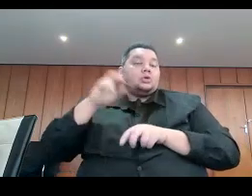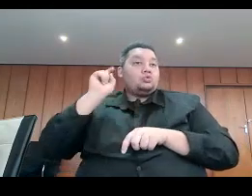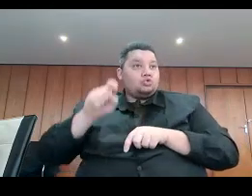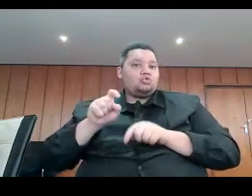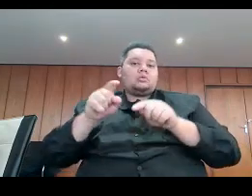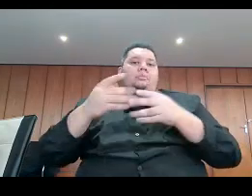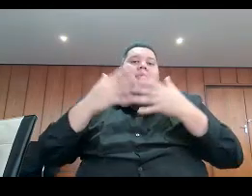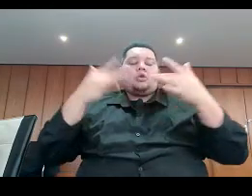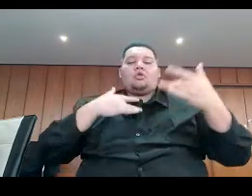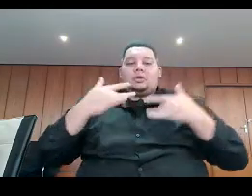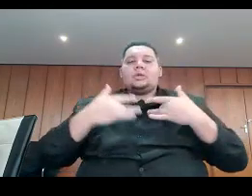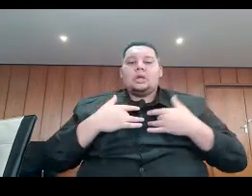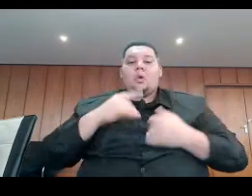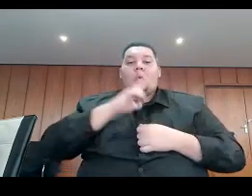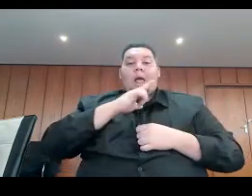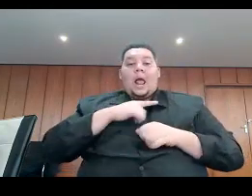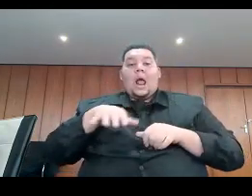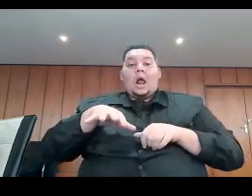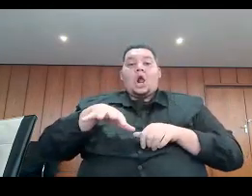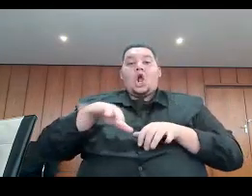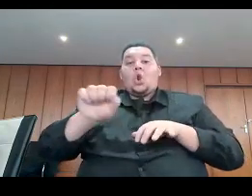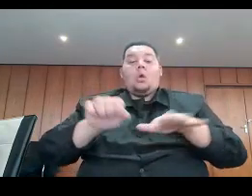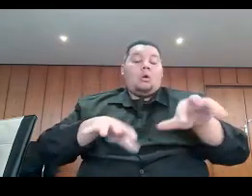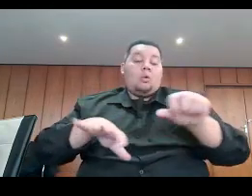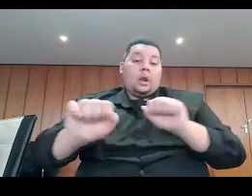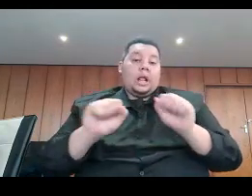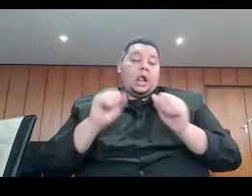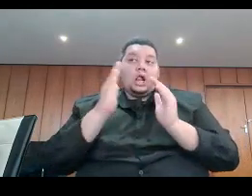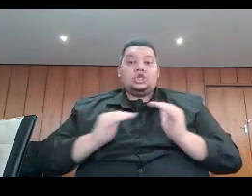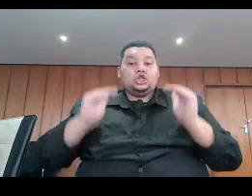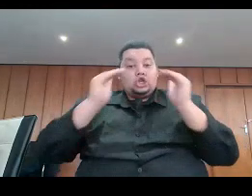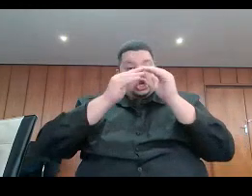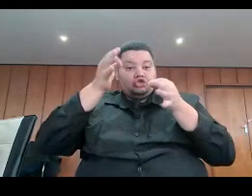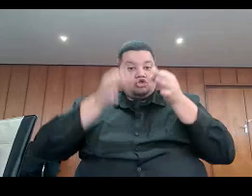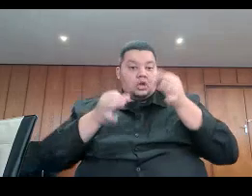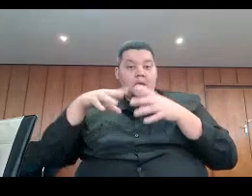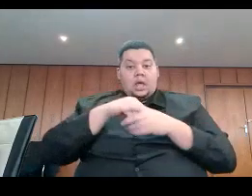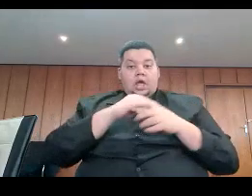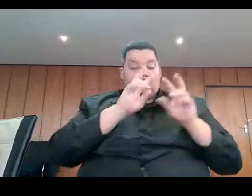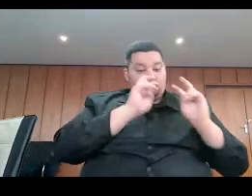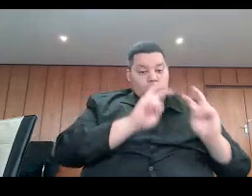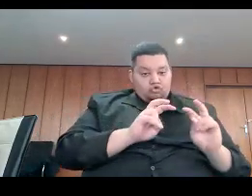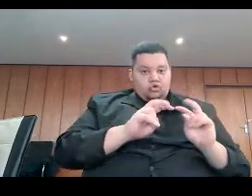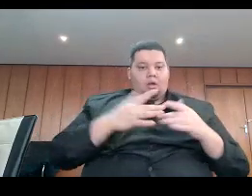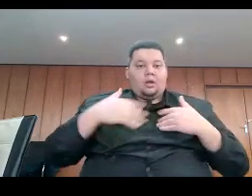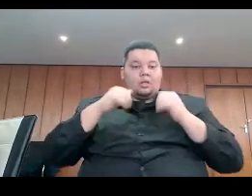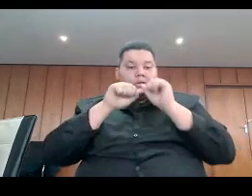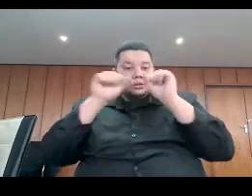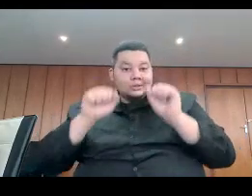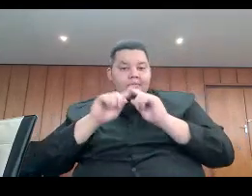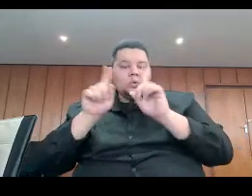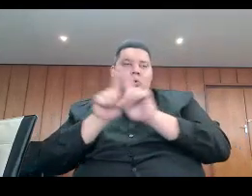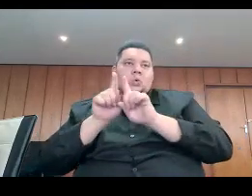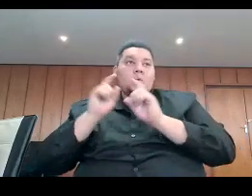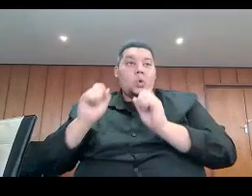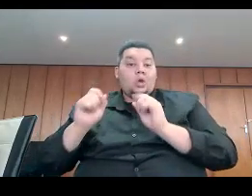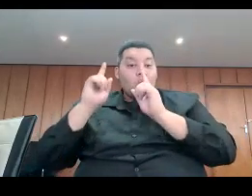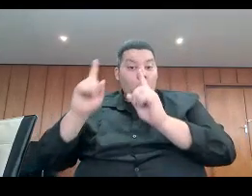concerned about. Because colonial injustices in research, in health systems and